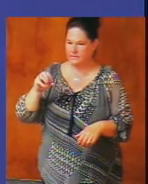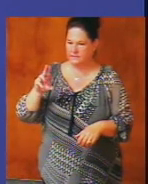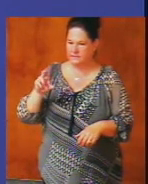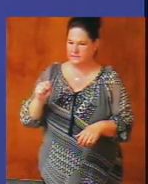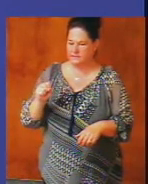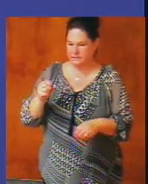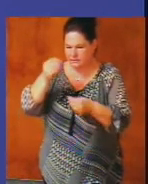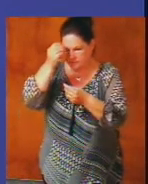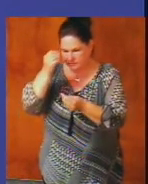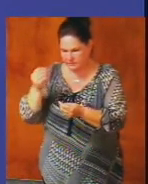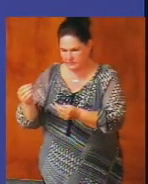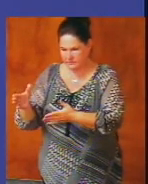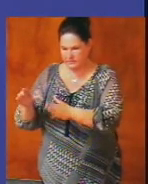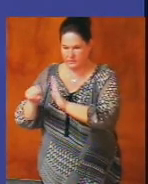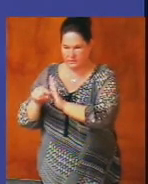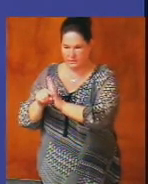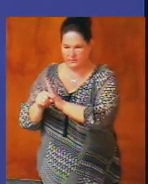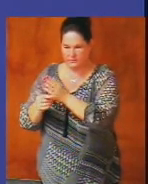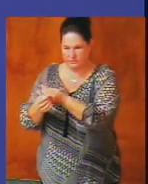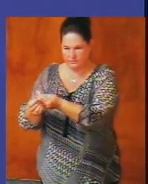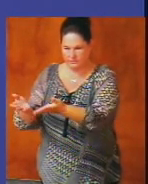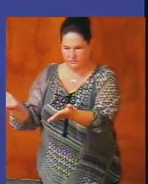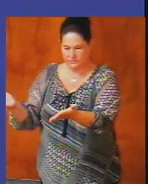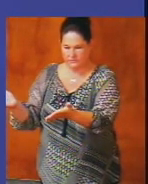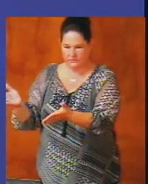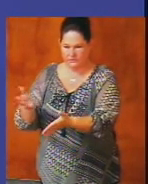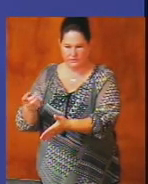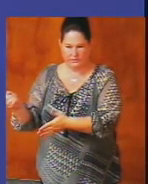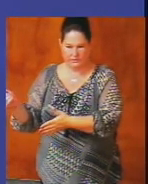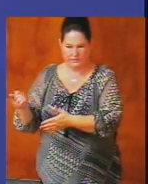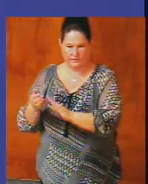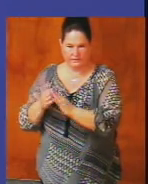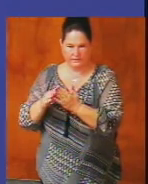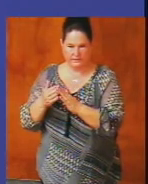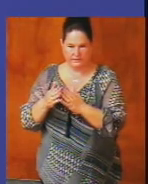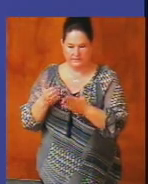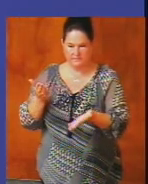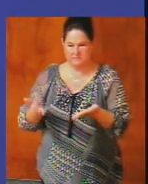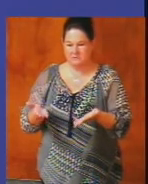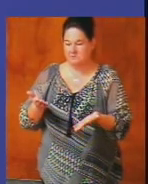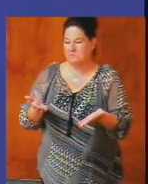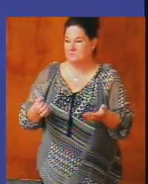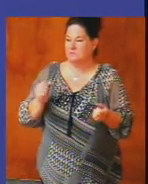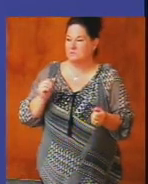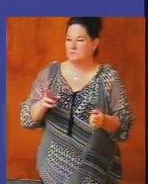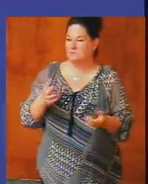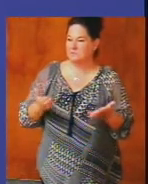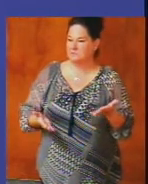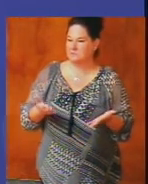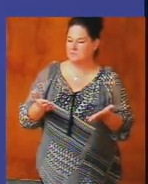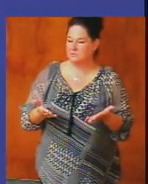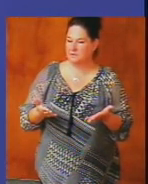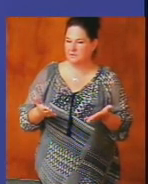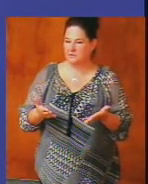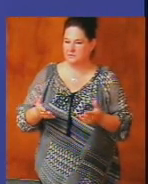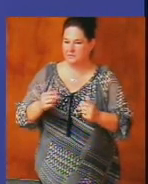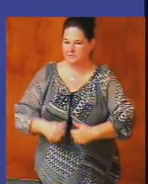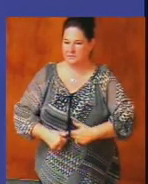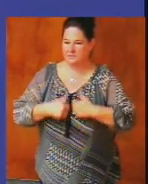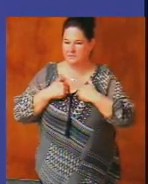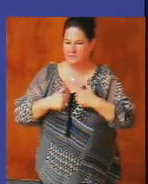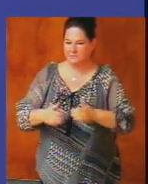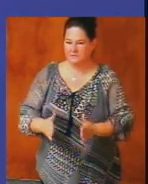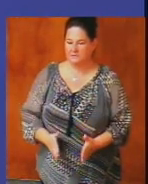the gospel to those cities. Or perhaps there were residents of Laodicea